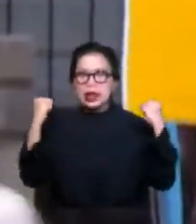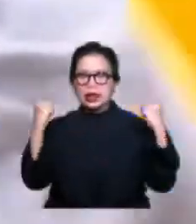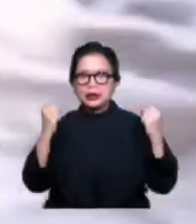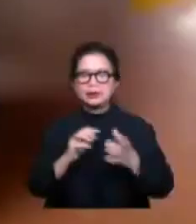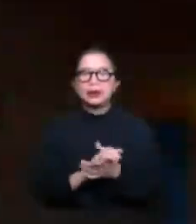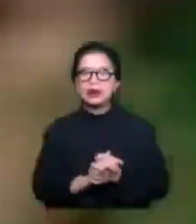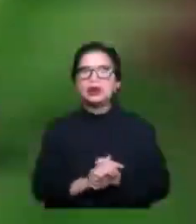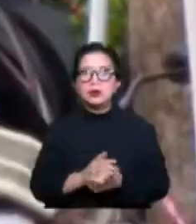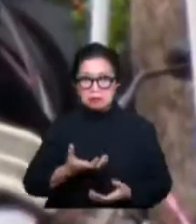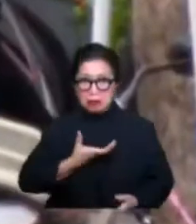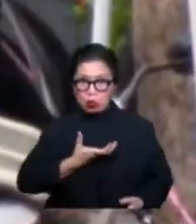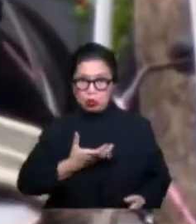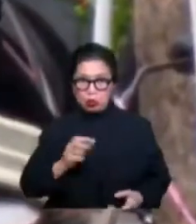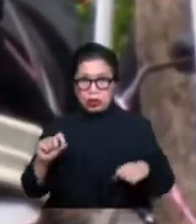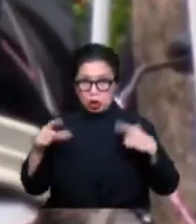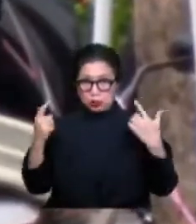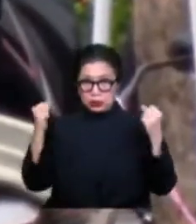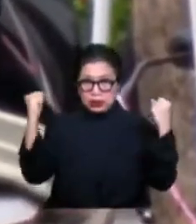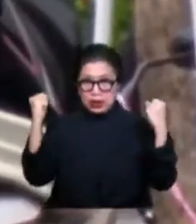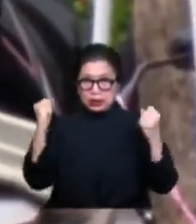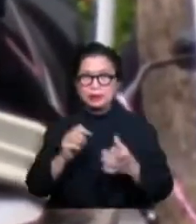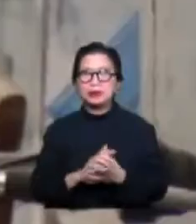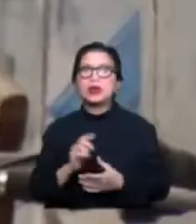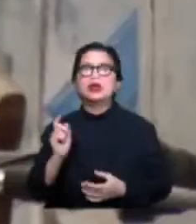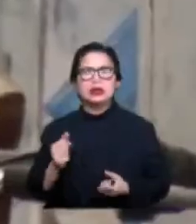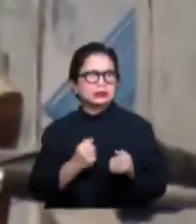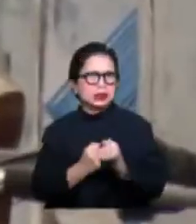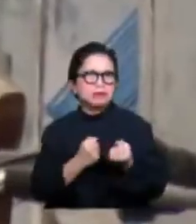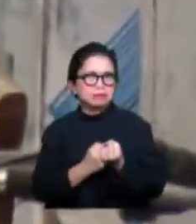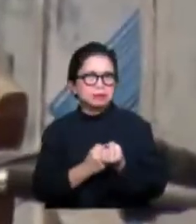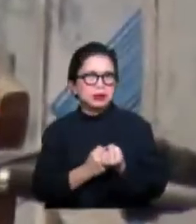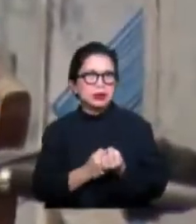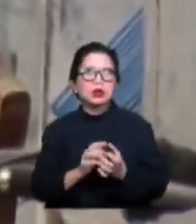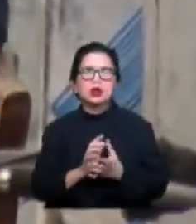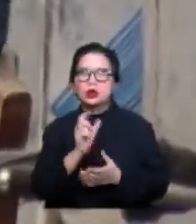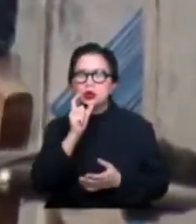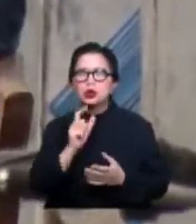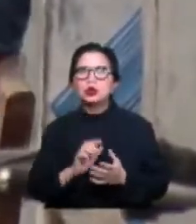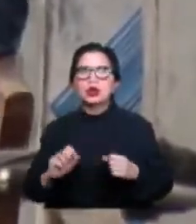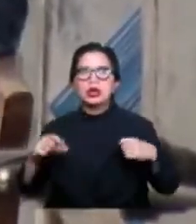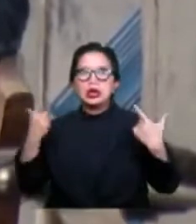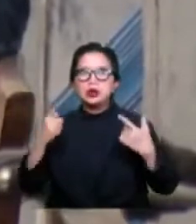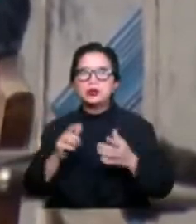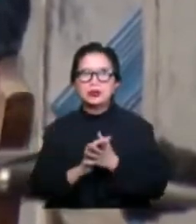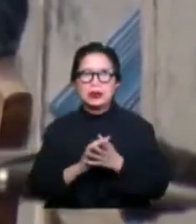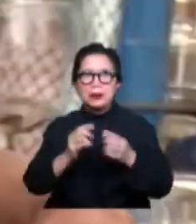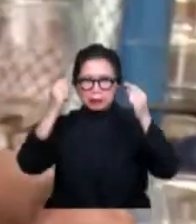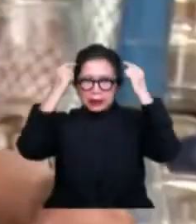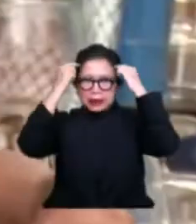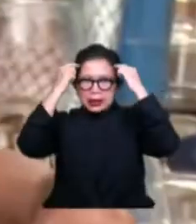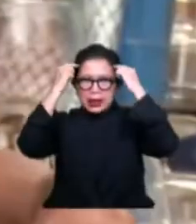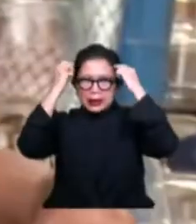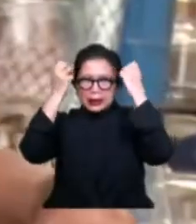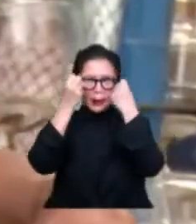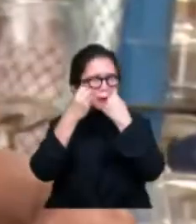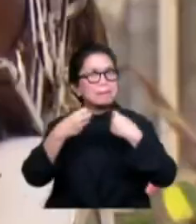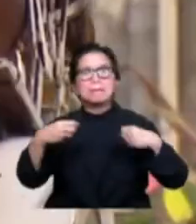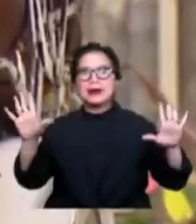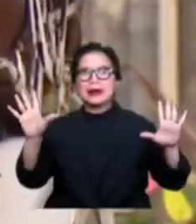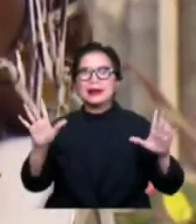a stress-free life. With a healthy lifestyle, risk of non-infectious disease such as stroke, coronary